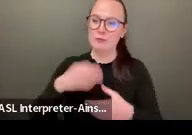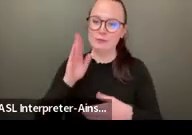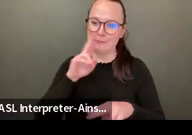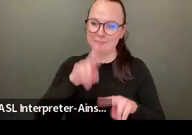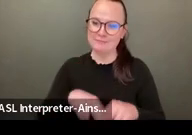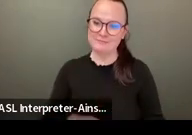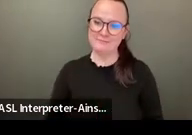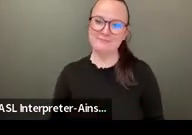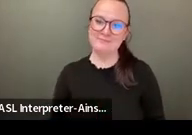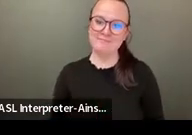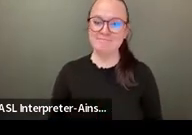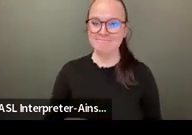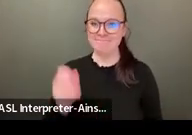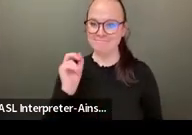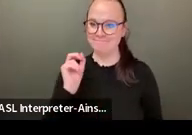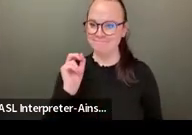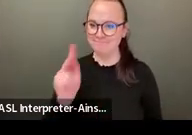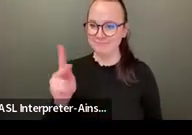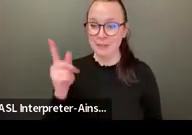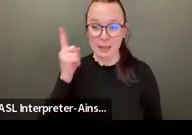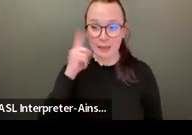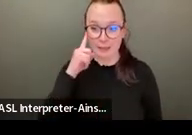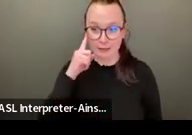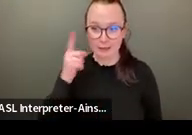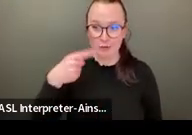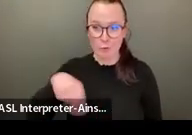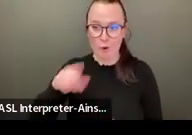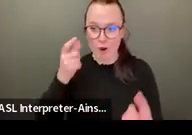All right. I think you guys are getting it.